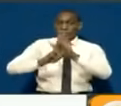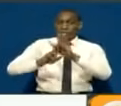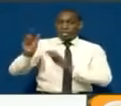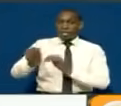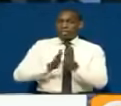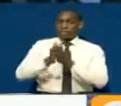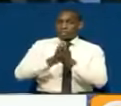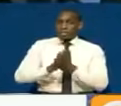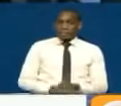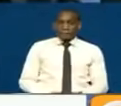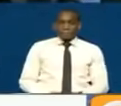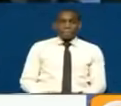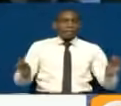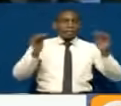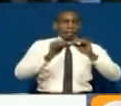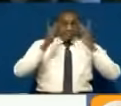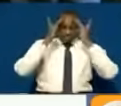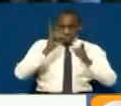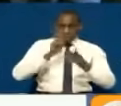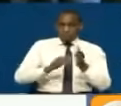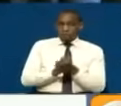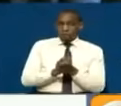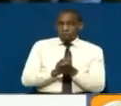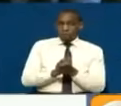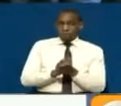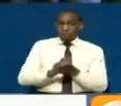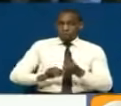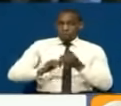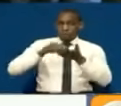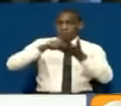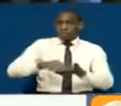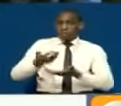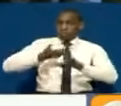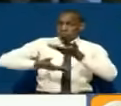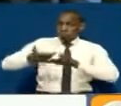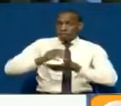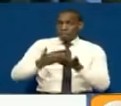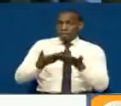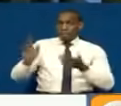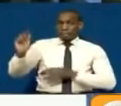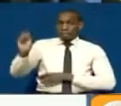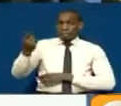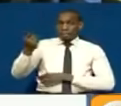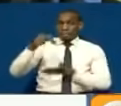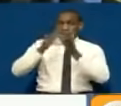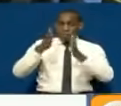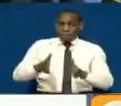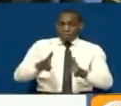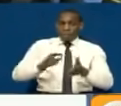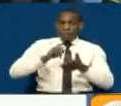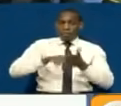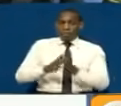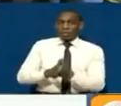regional interests. The meeting also resolved to enrich the core pillars of any engagement with any presidential candidate, this